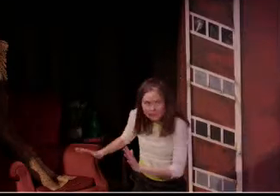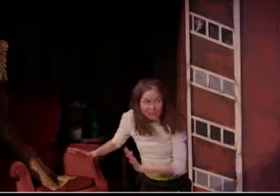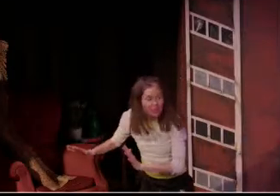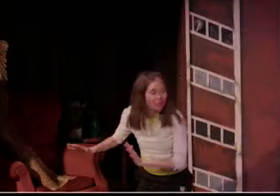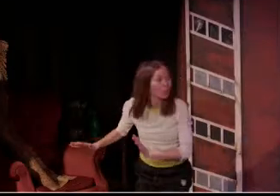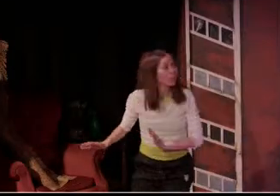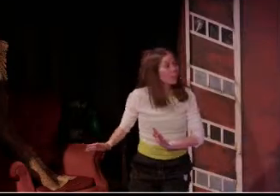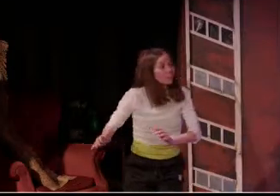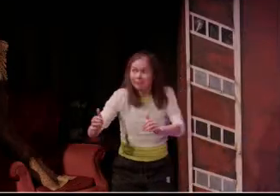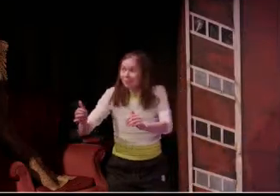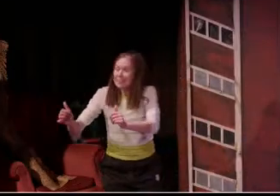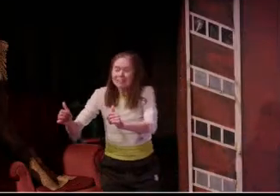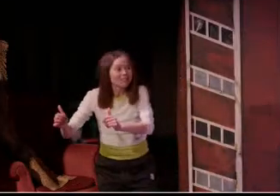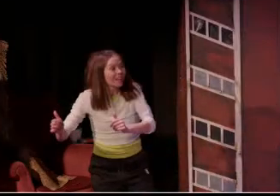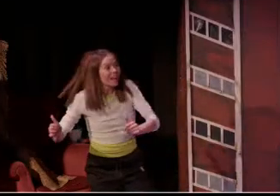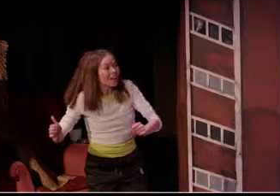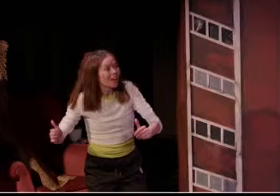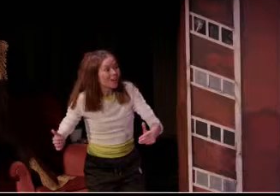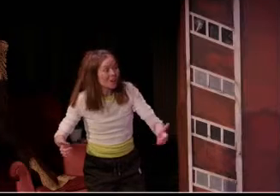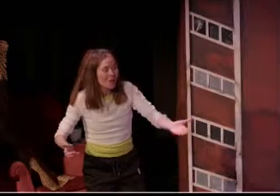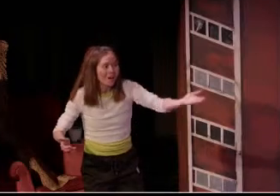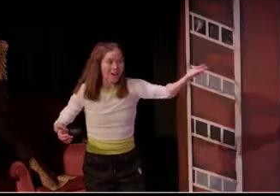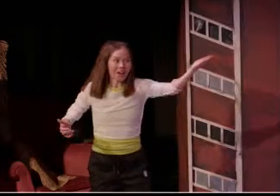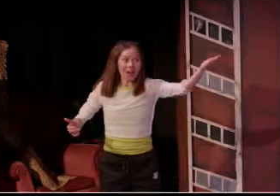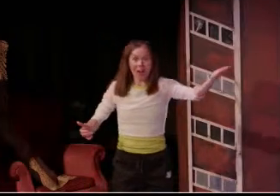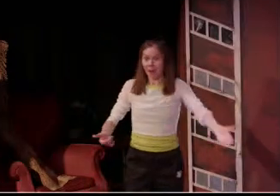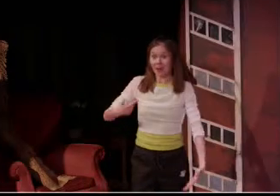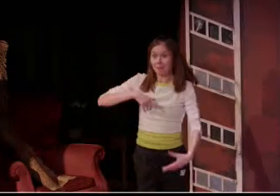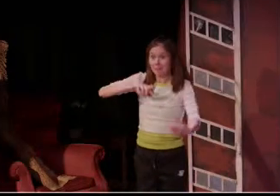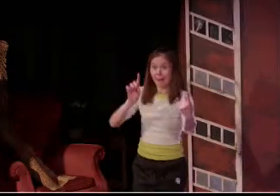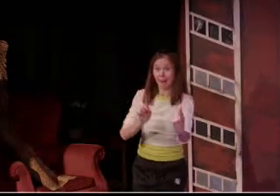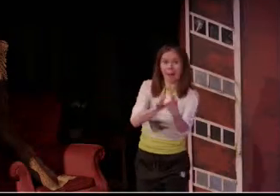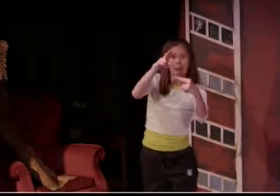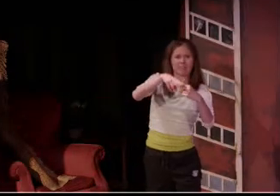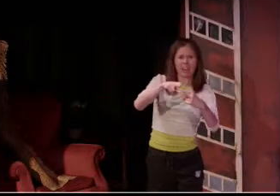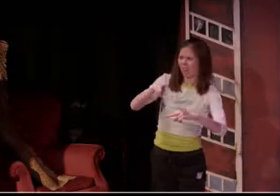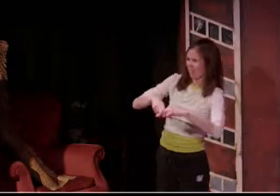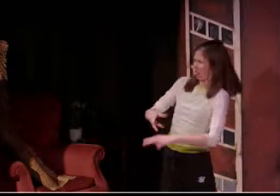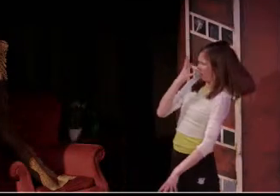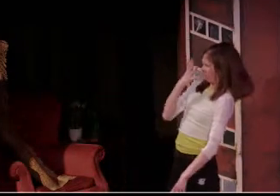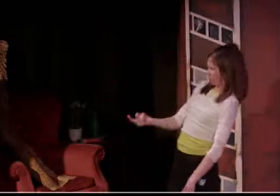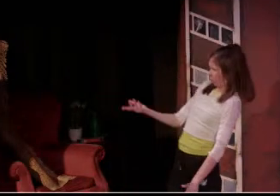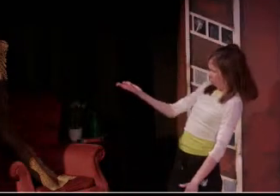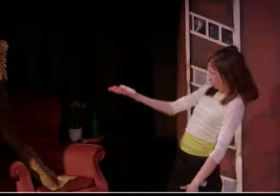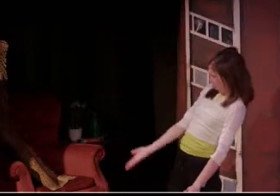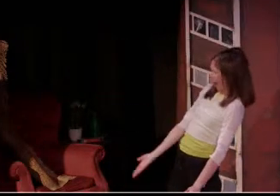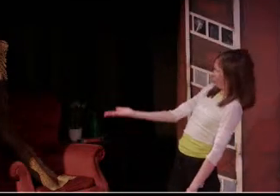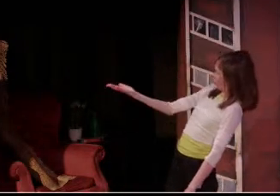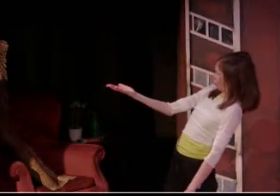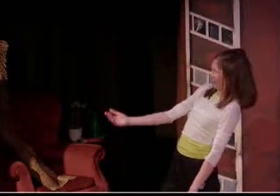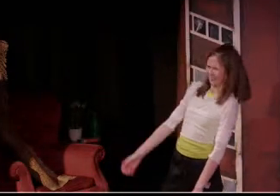Have you done? If I now met my father, he would not call me son.